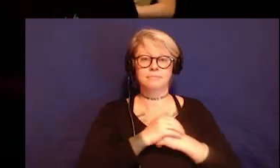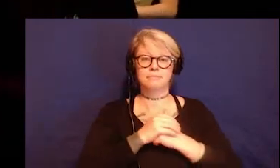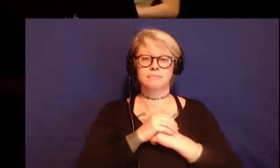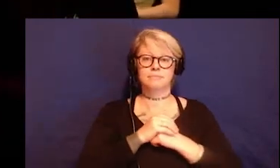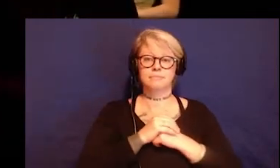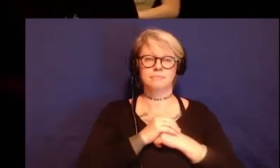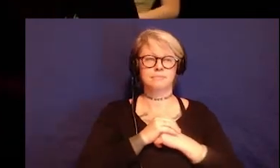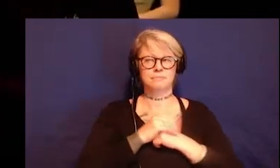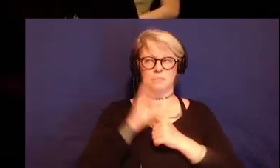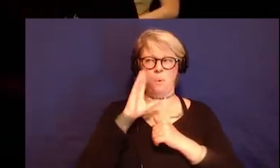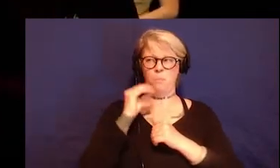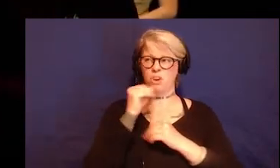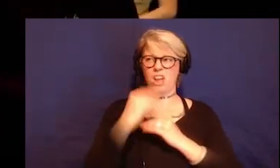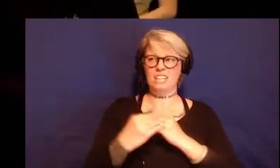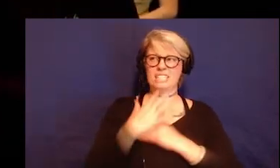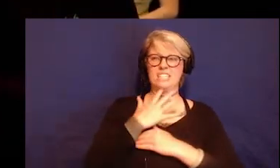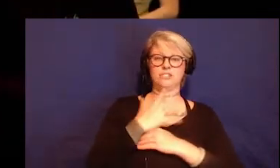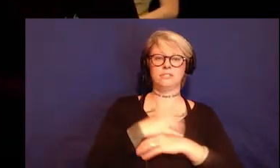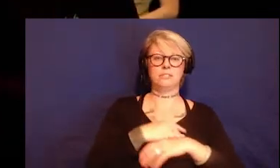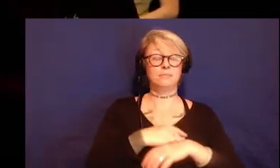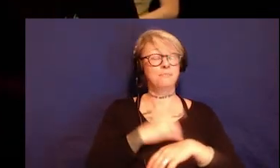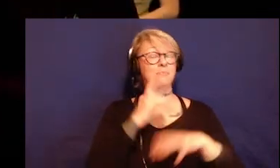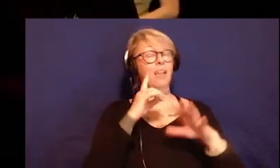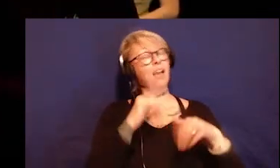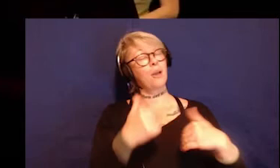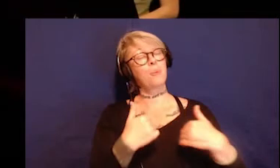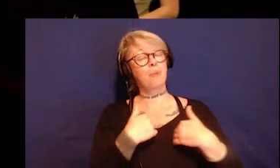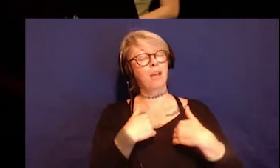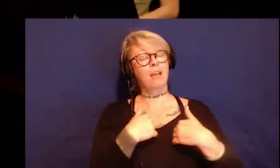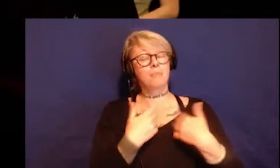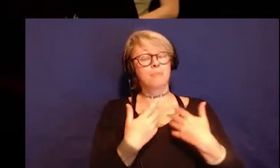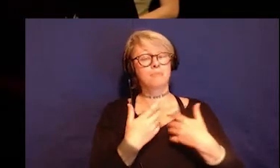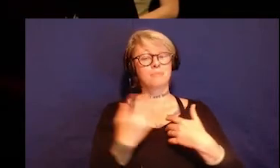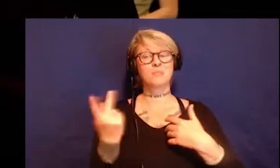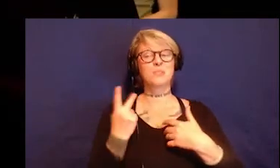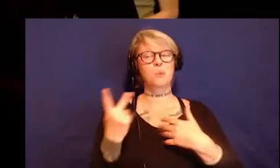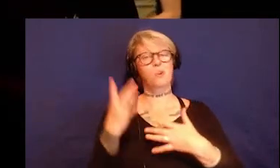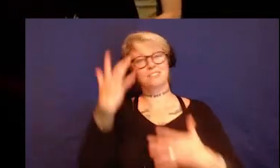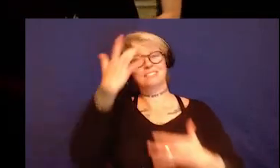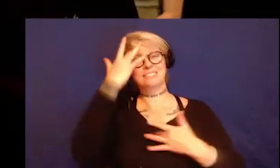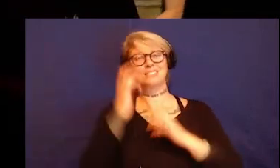I hope you're not contagious. I hope I am. So, we're stuck together, sick.